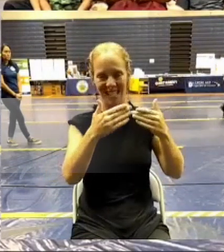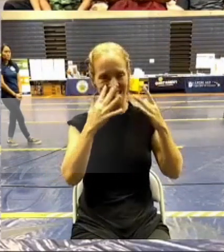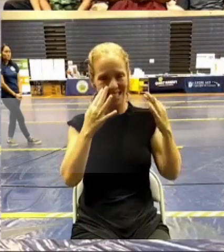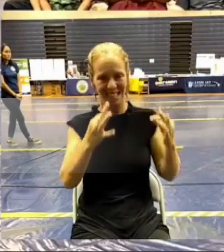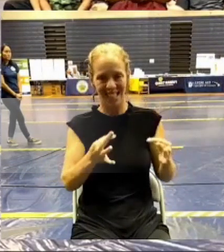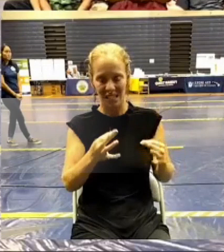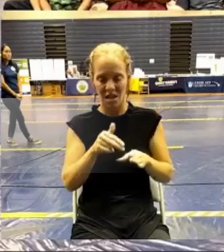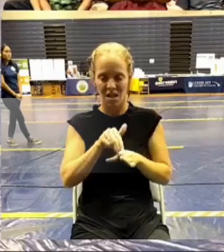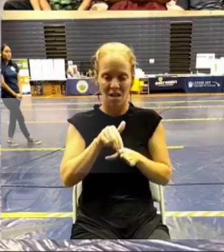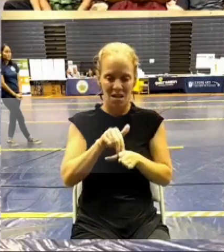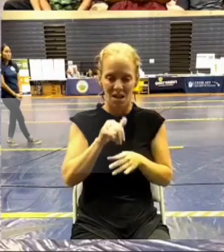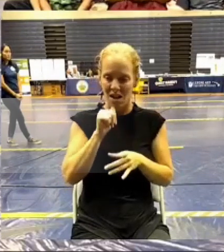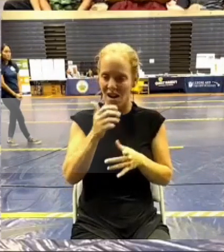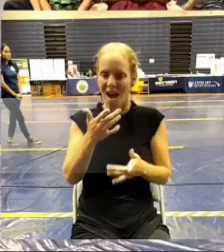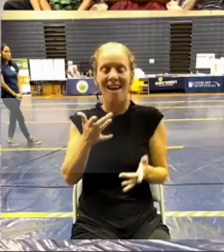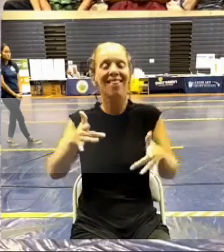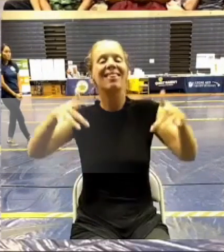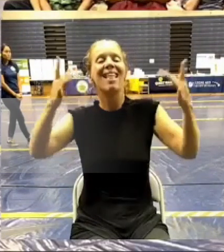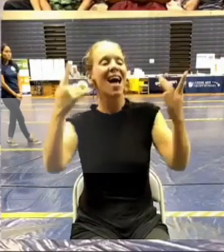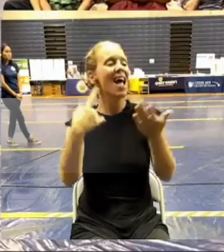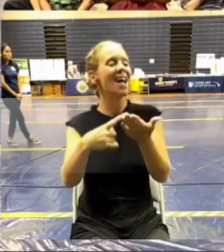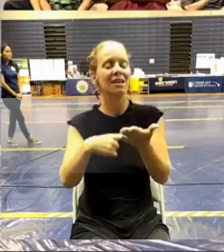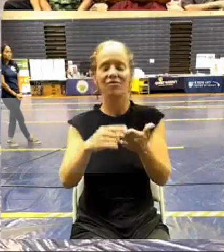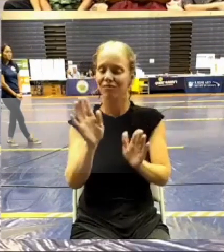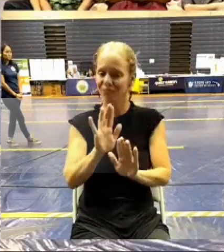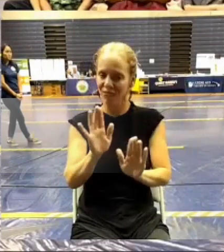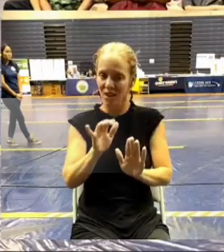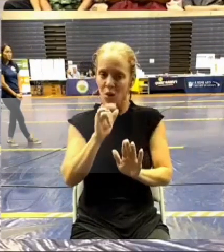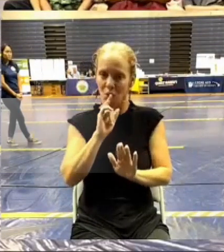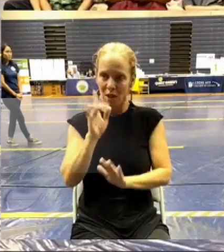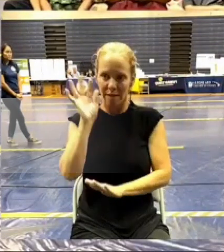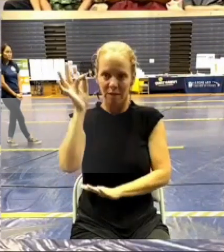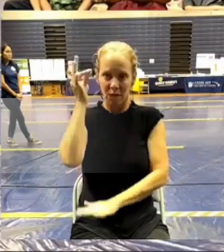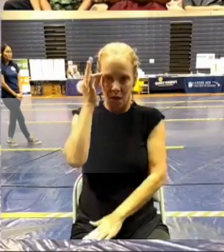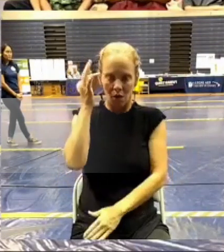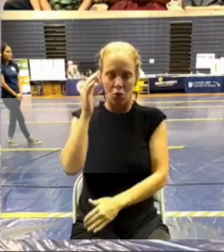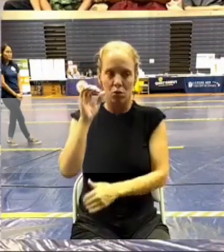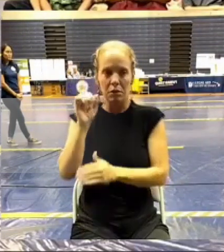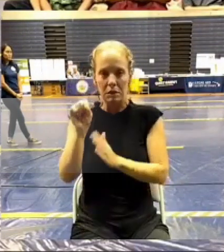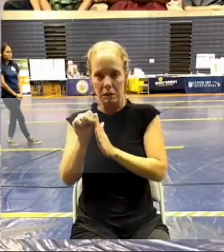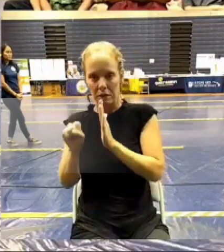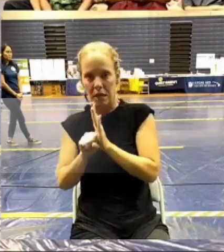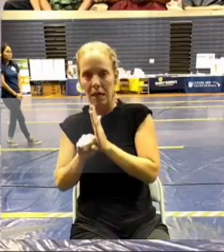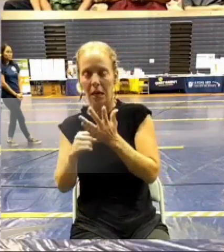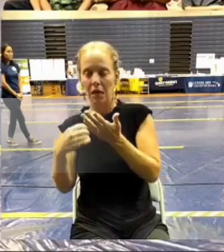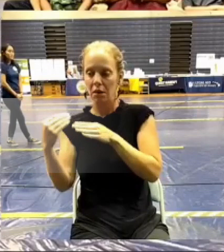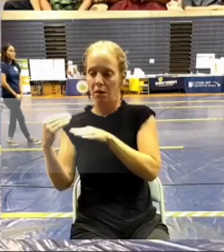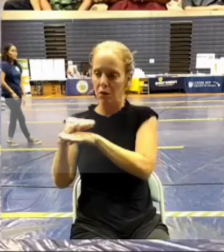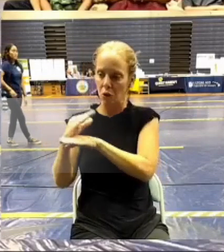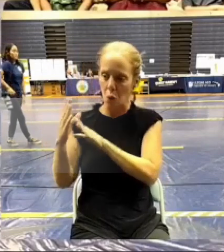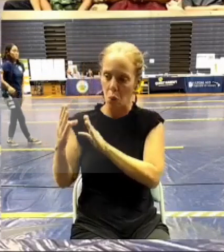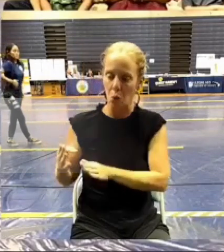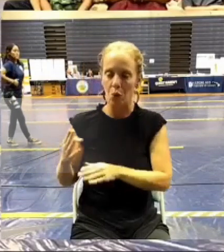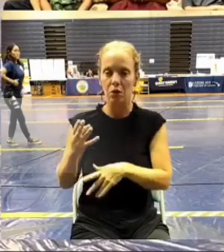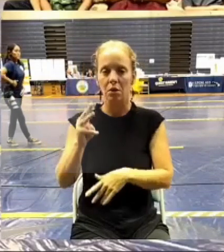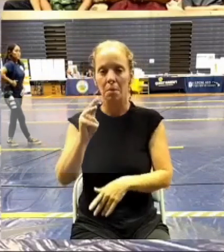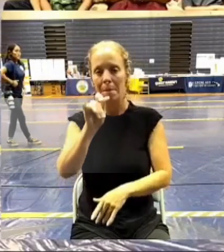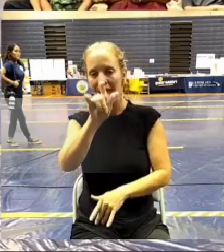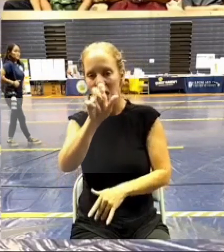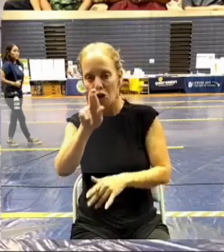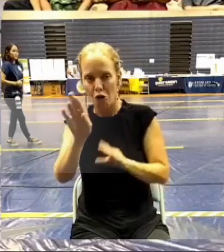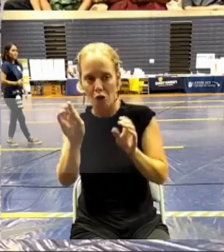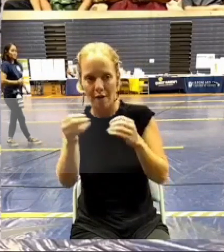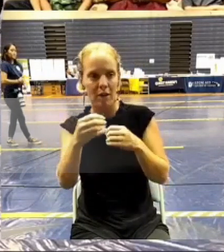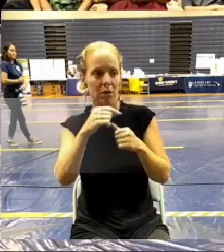decision. This is not taken lightly. We had support from federal partners, state partners, consultants, the mayor's